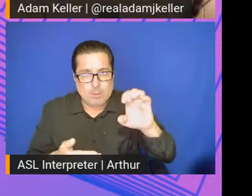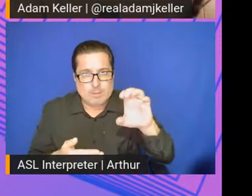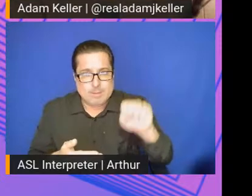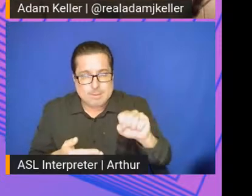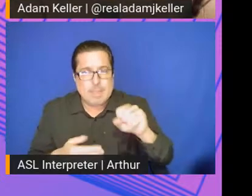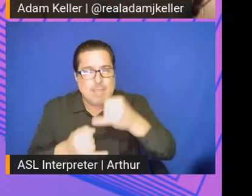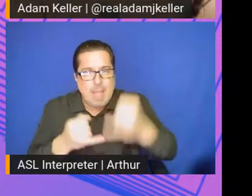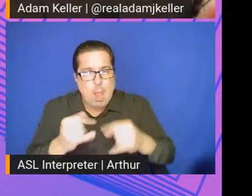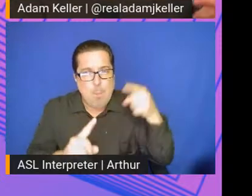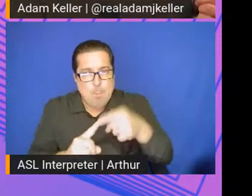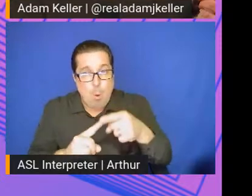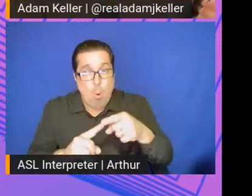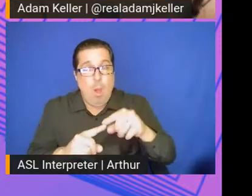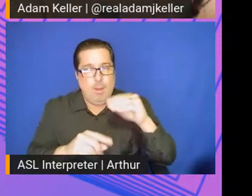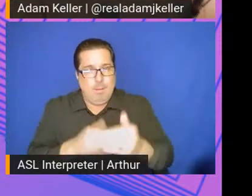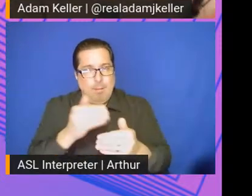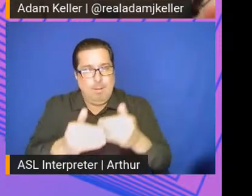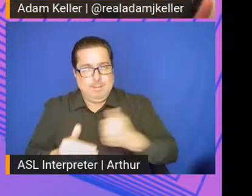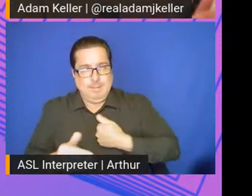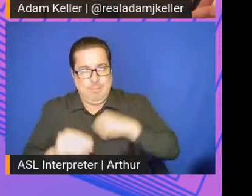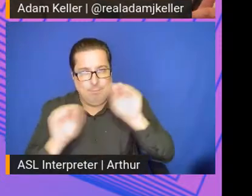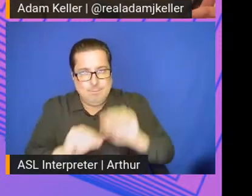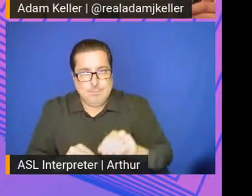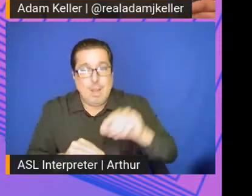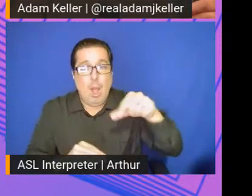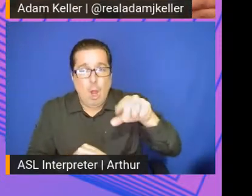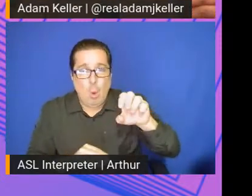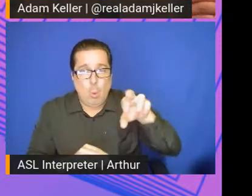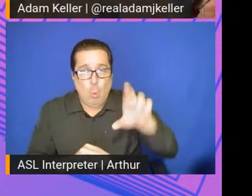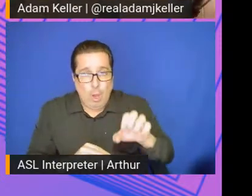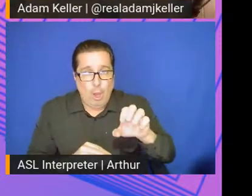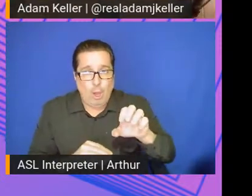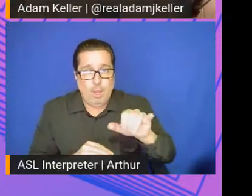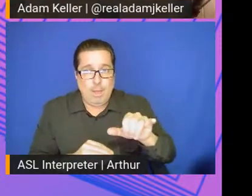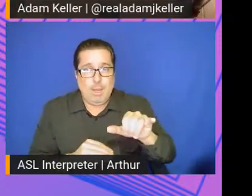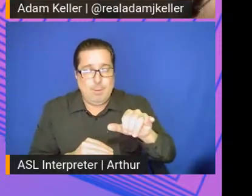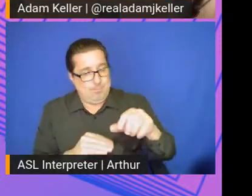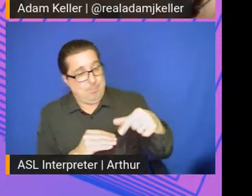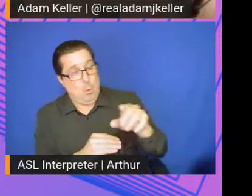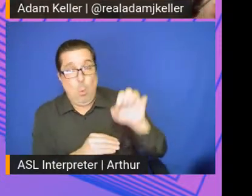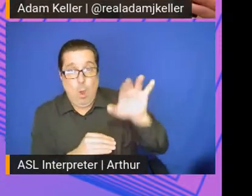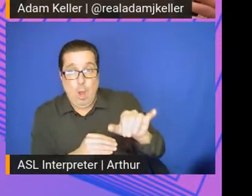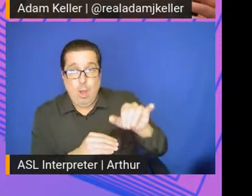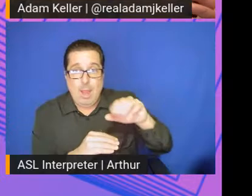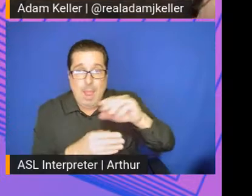can literally query that endpoint, as you can see here,